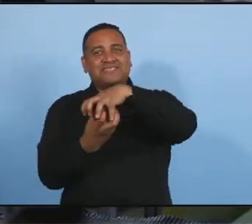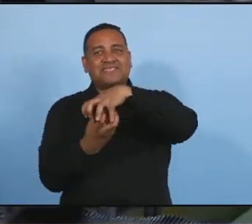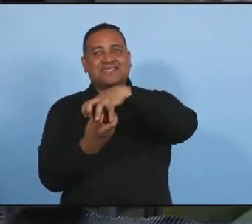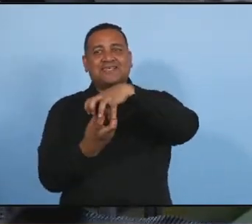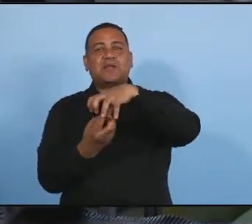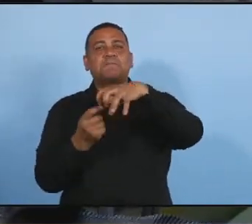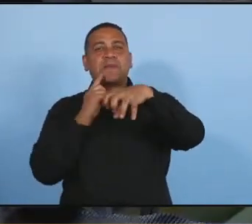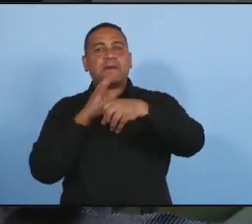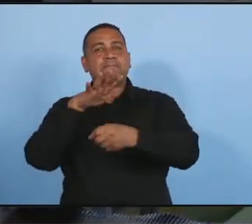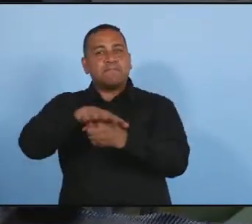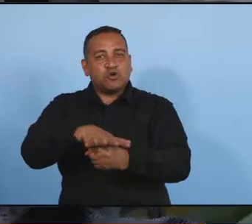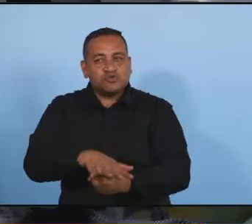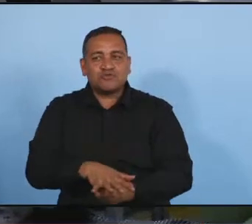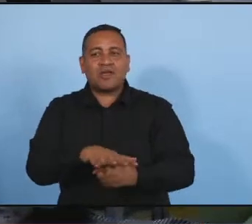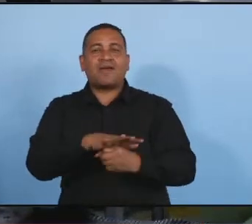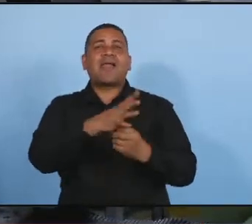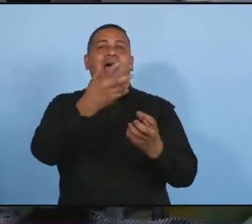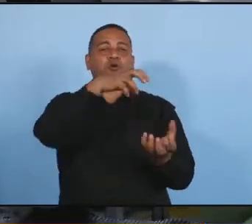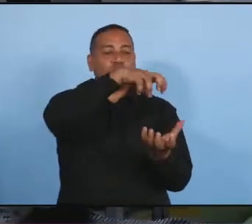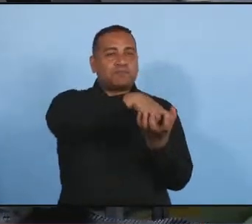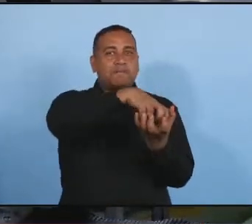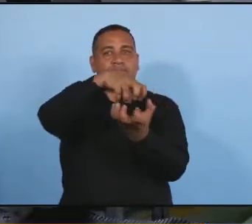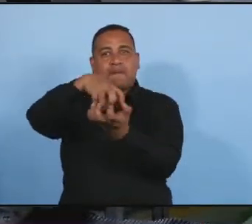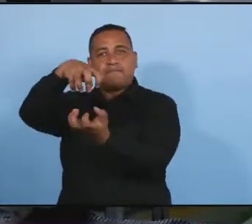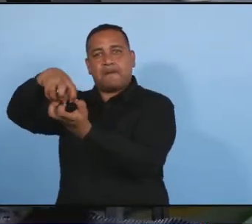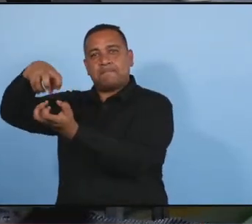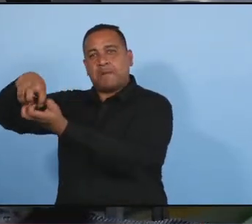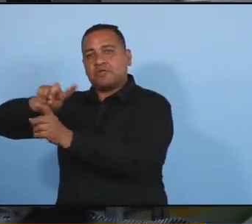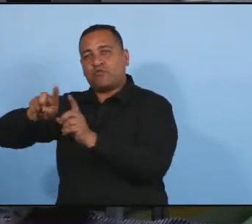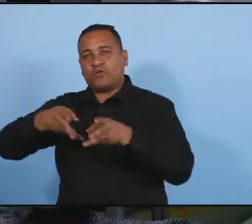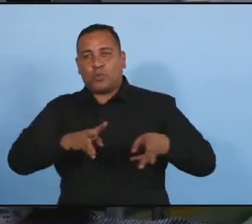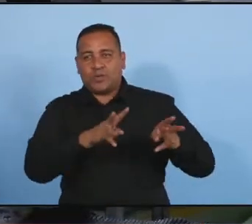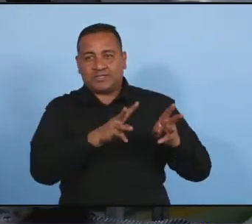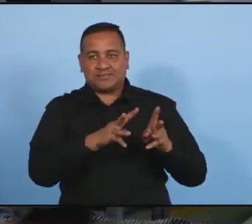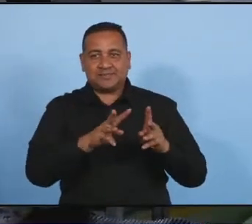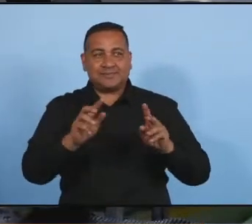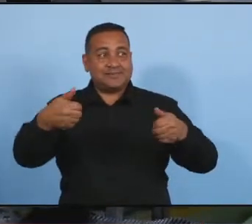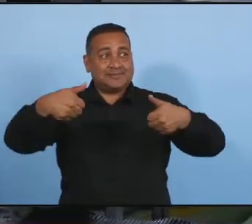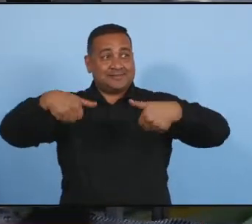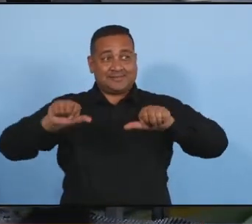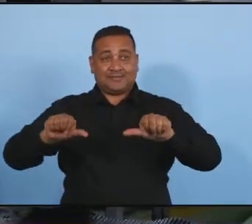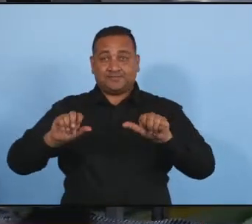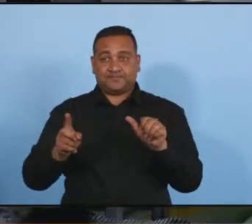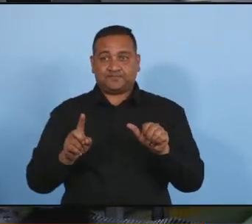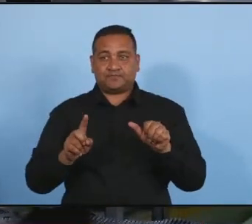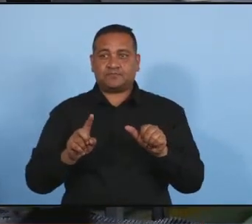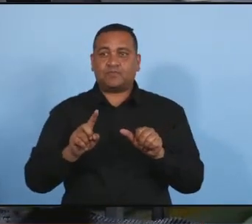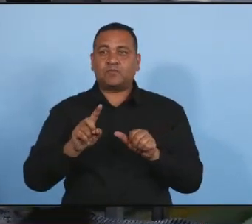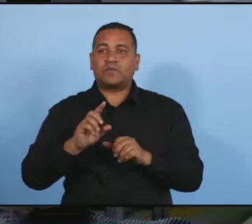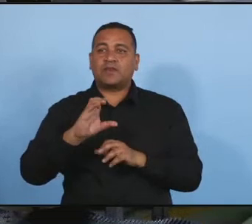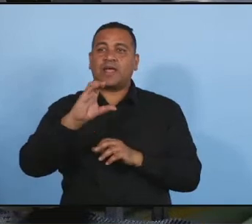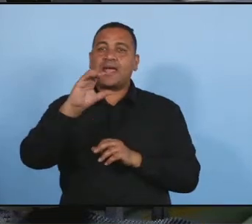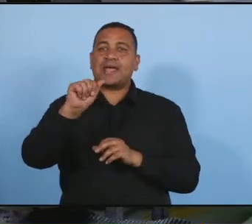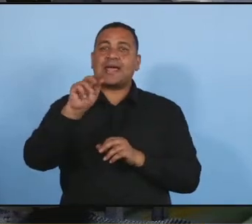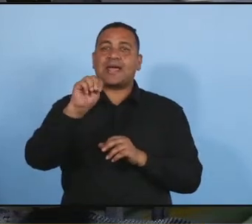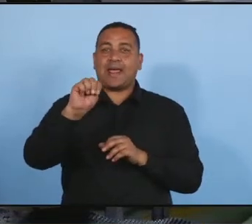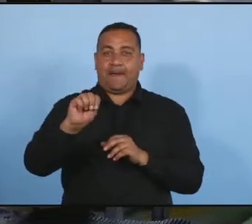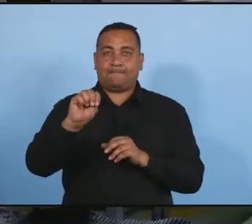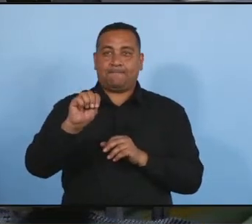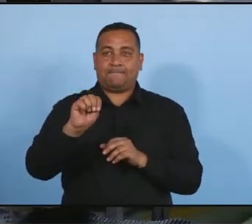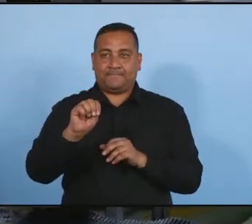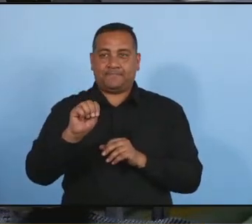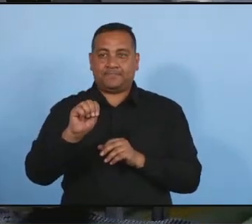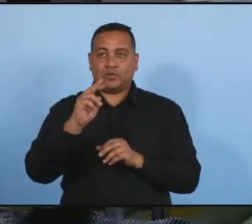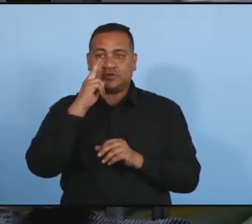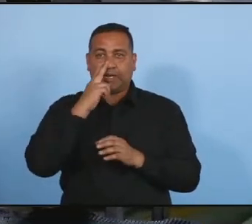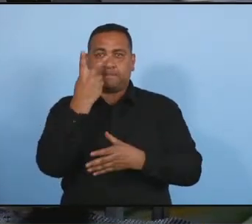other. Okay. Got you. This one is a cam. All right. As you can see, onto both sides is